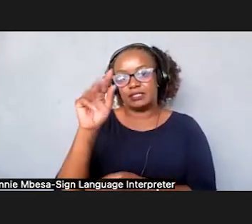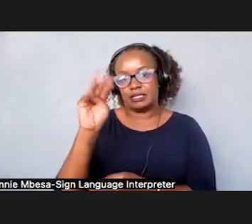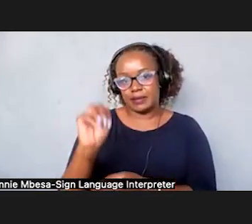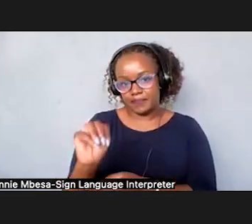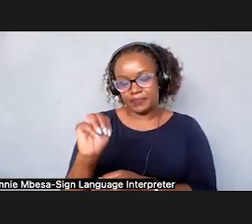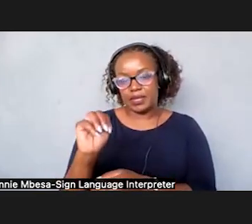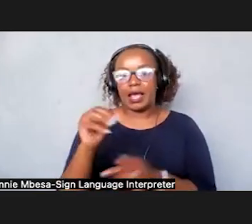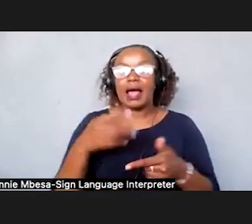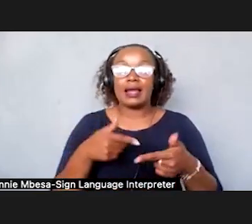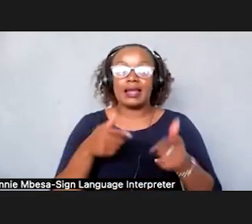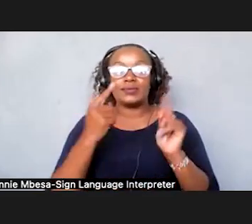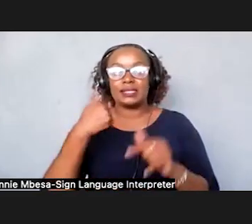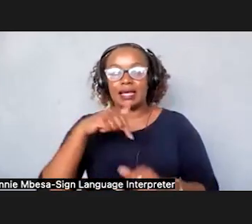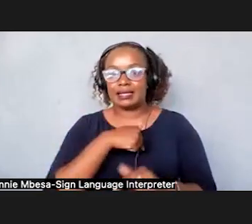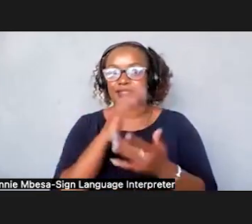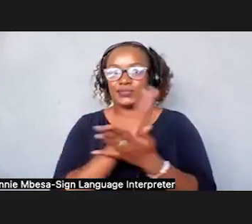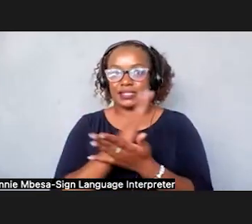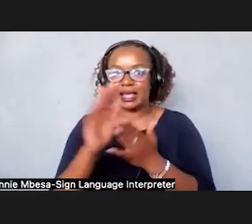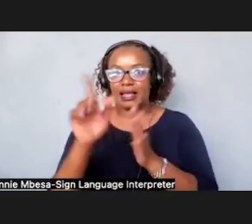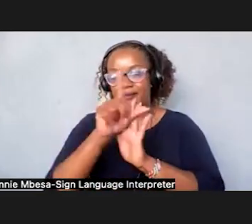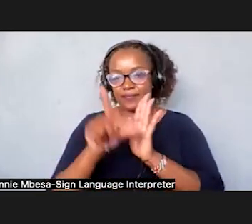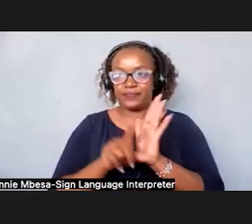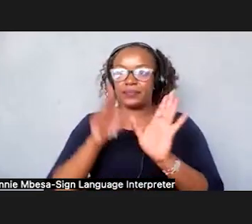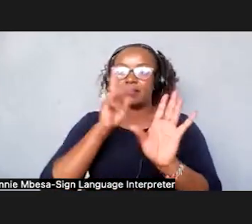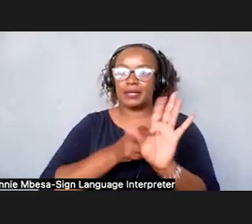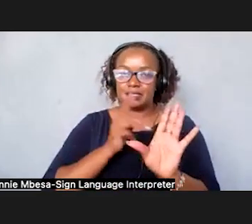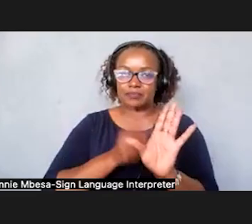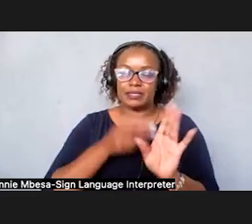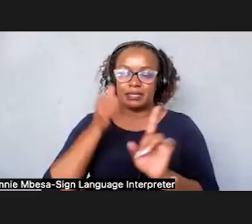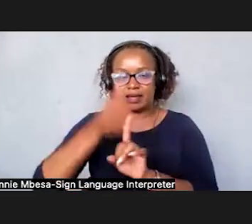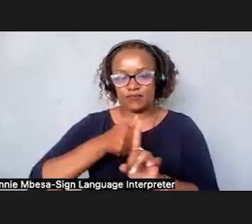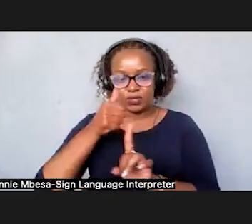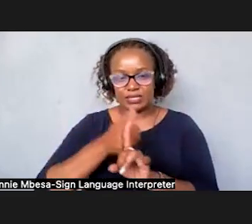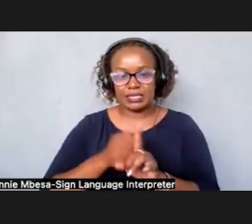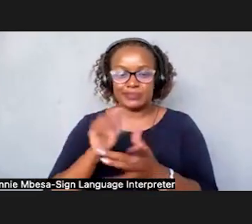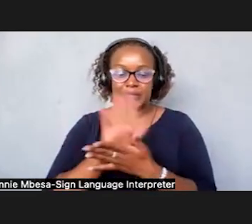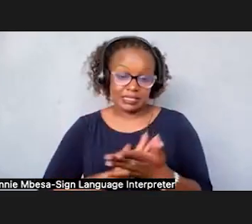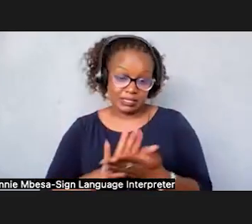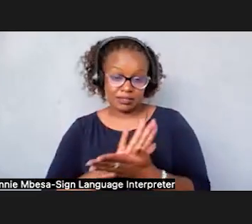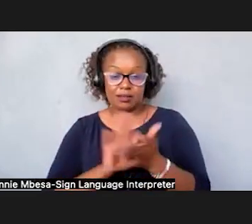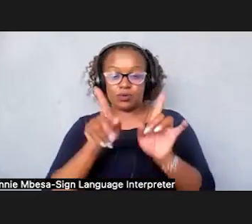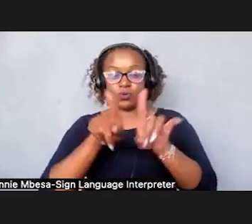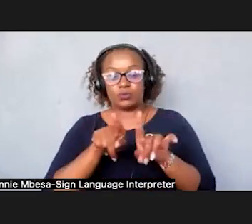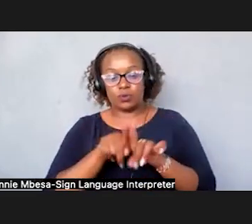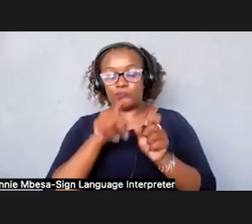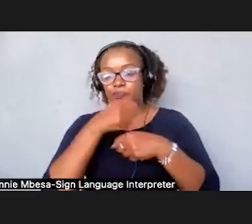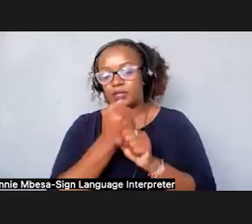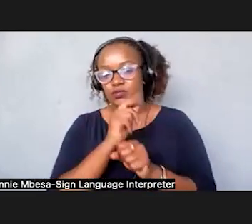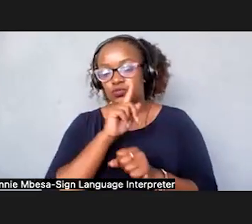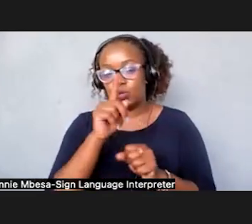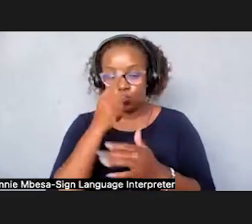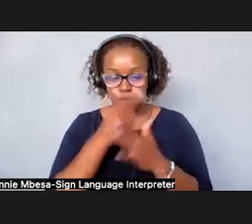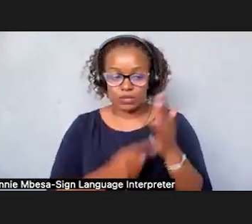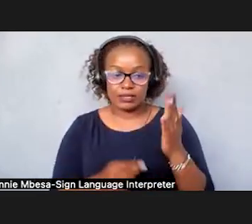lessons, participate in the international advocacy spaces. And it also ensures that the reality of